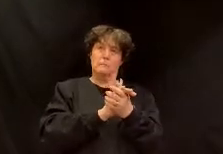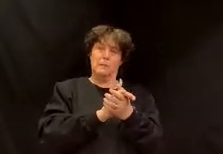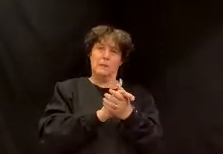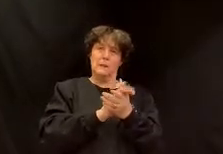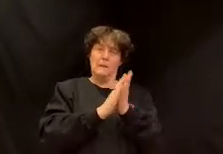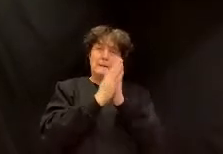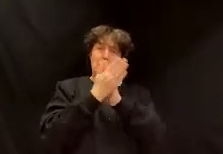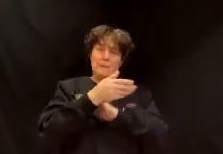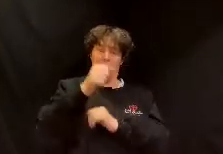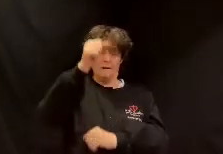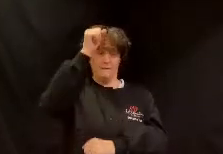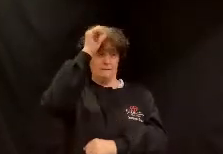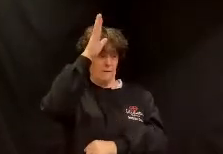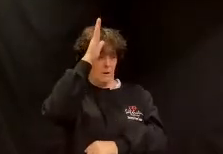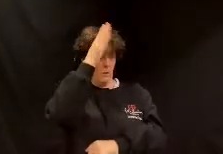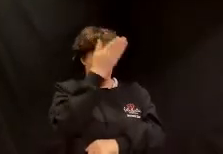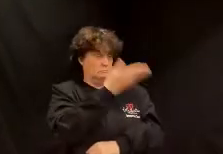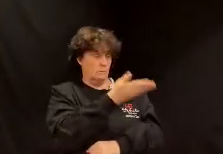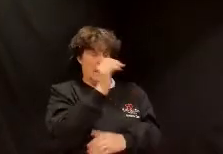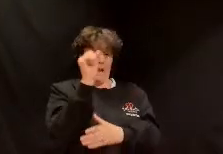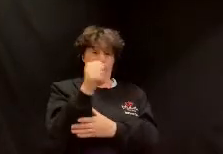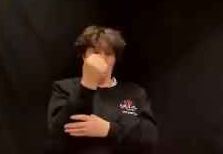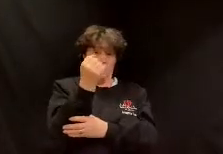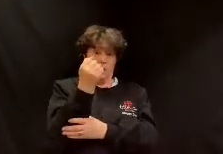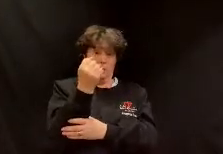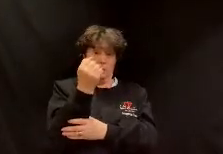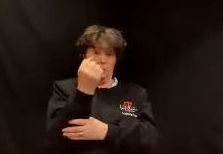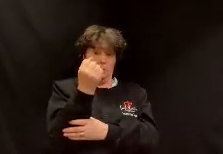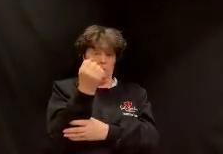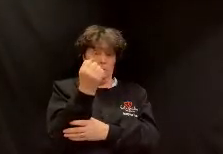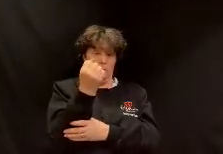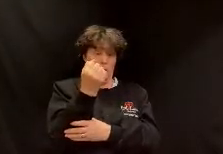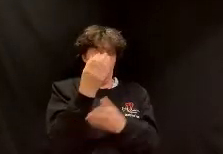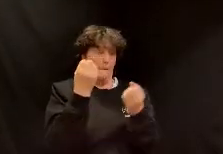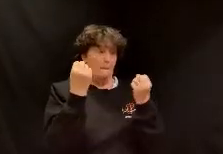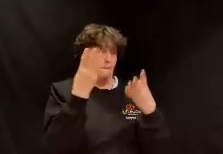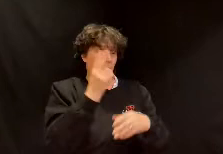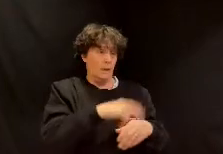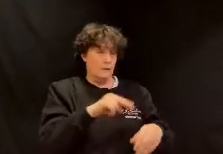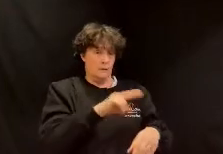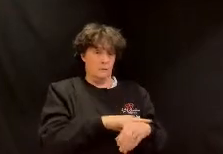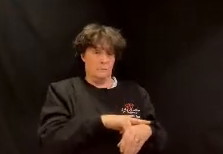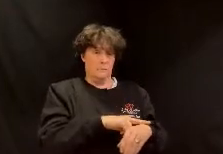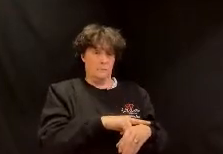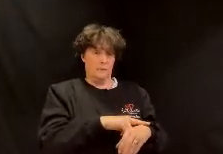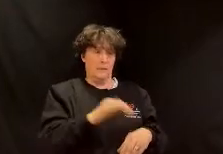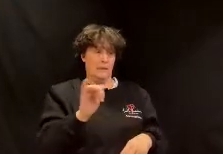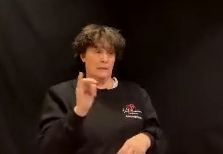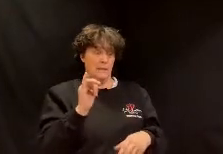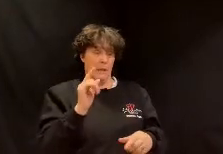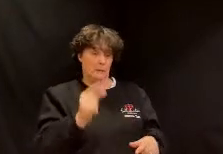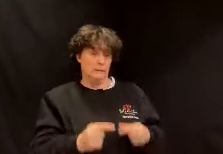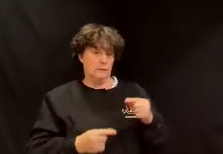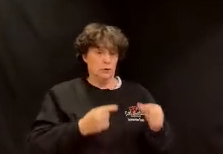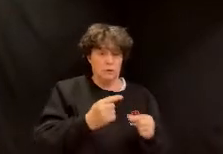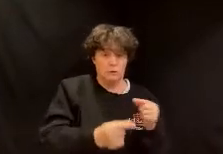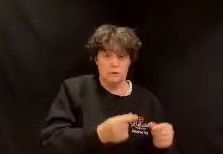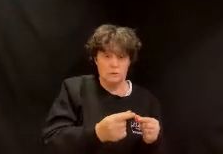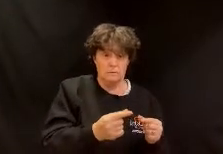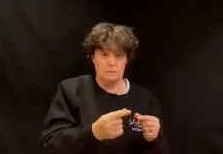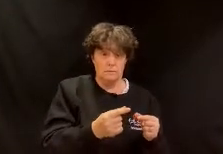the father of many nations, according to what was spoken, so shall your descendants be.